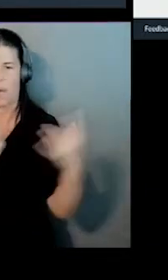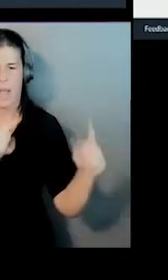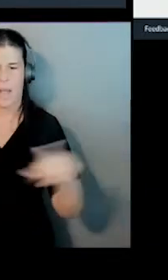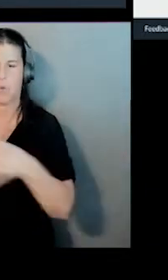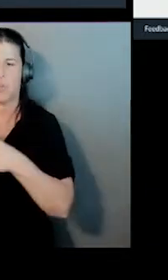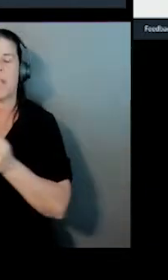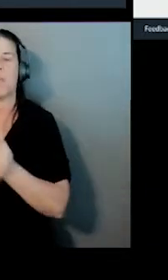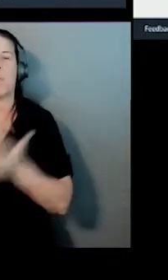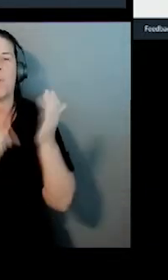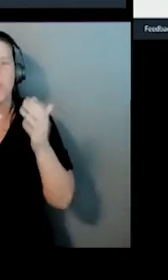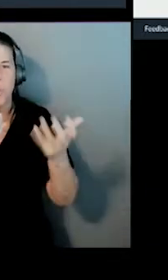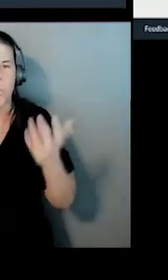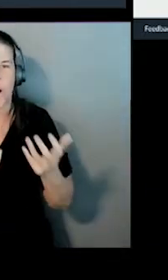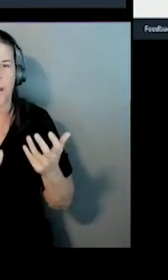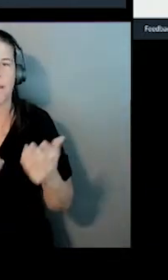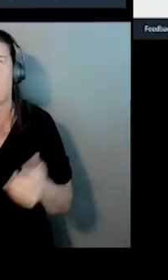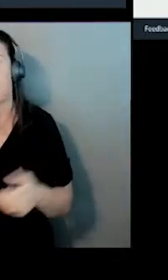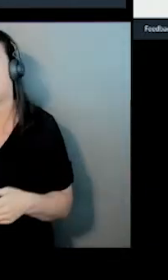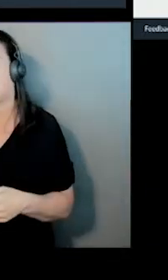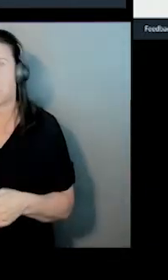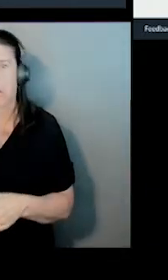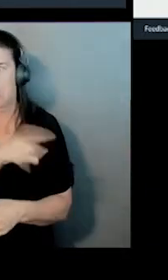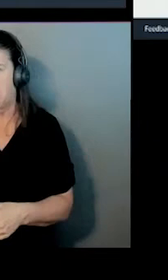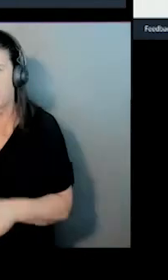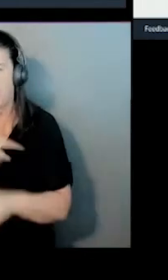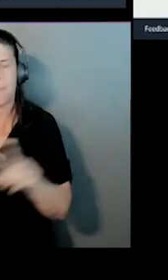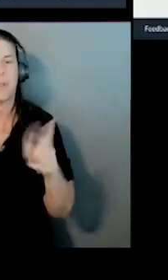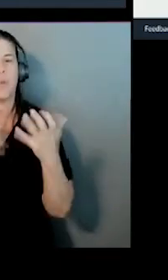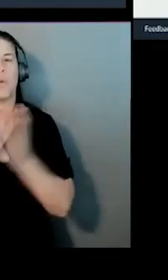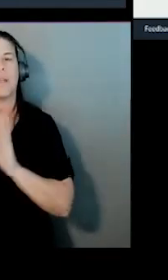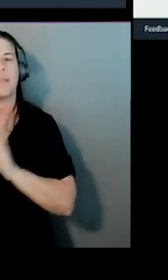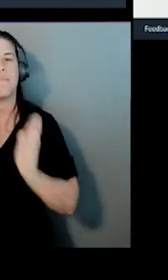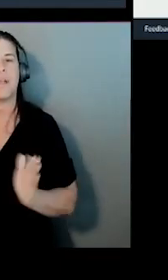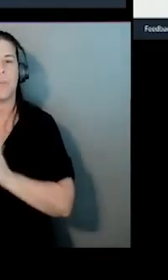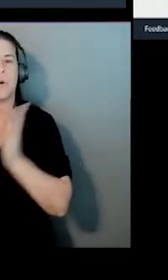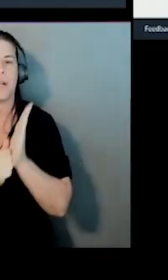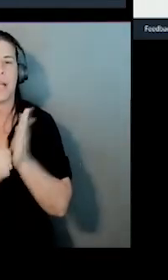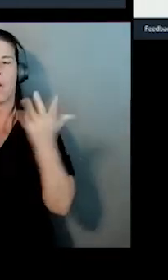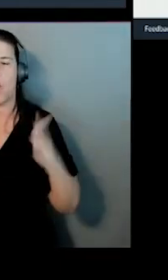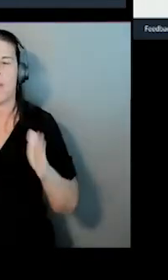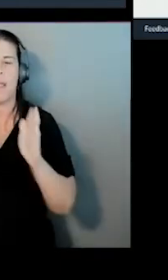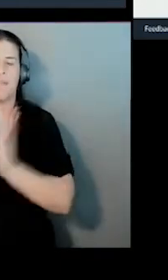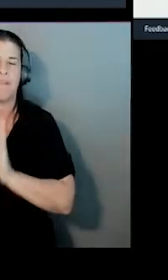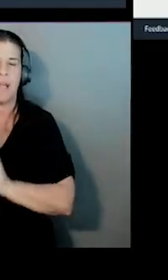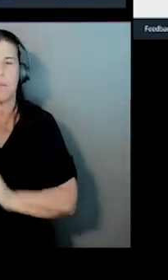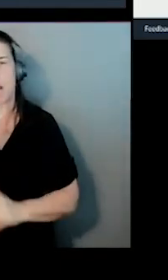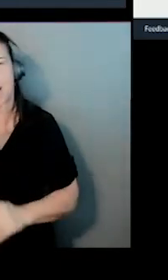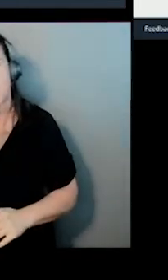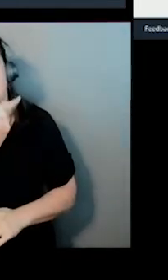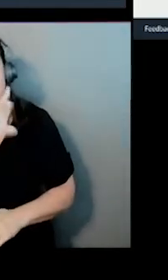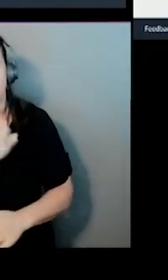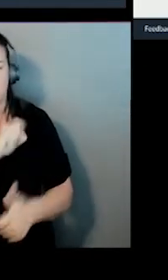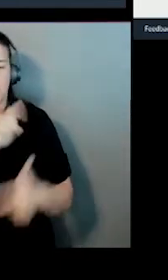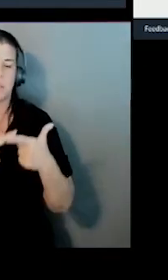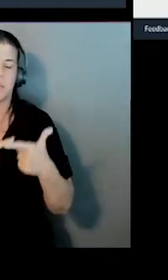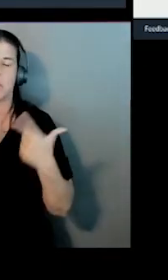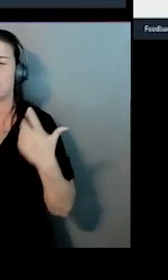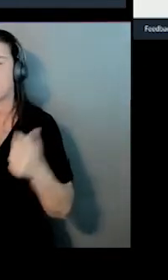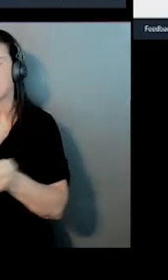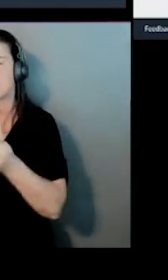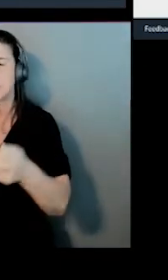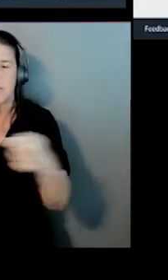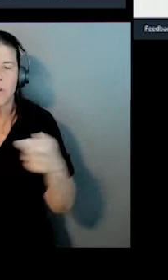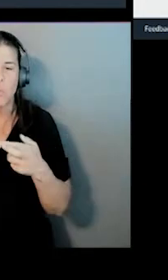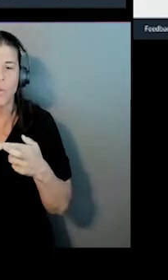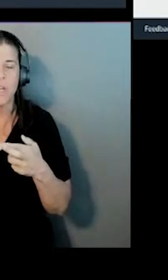intentions. So you want the developer accounts to get developer IP addresses, or you want certain regions to only